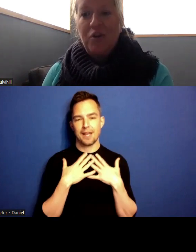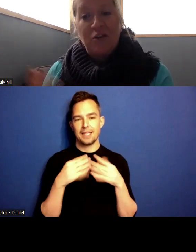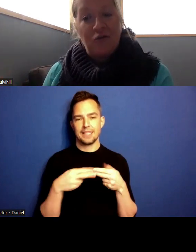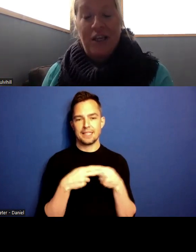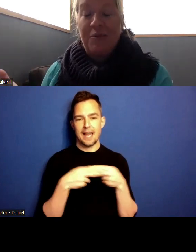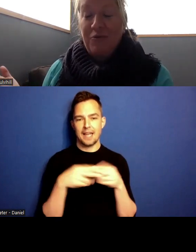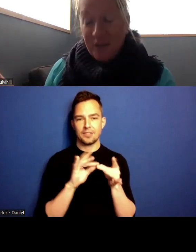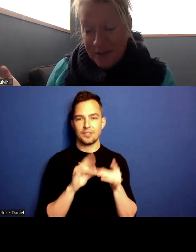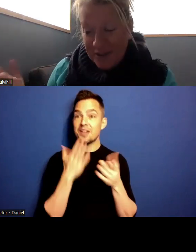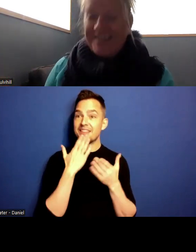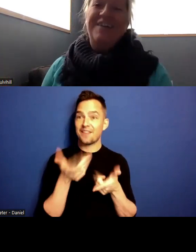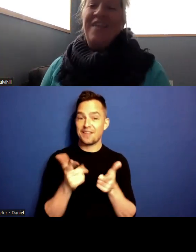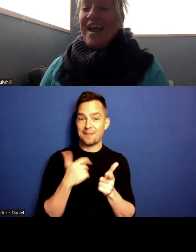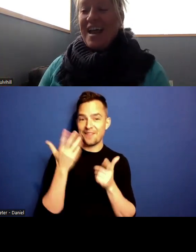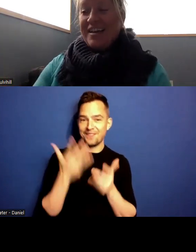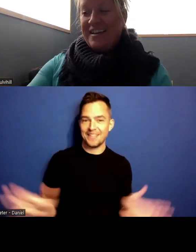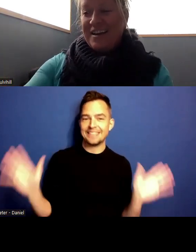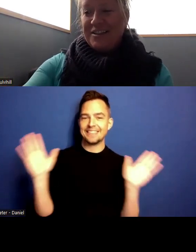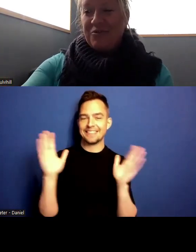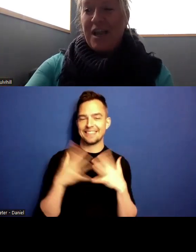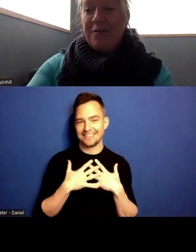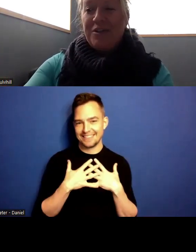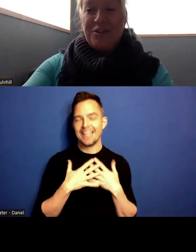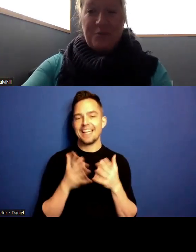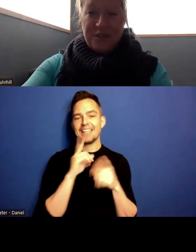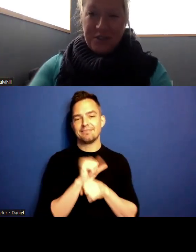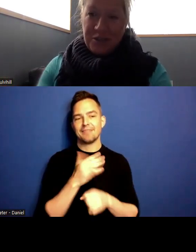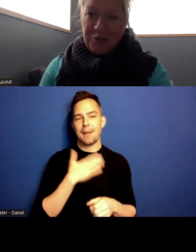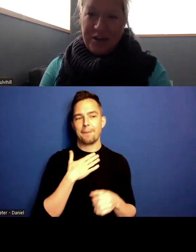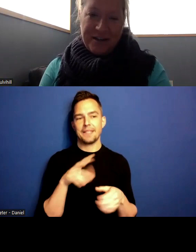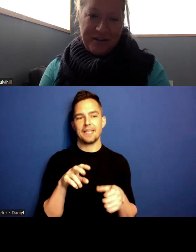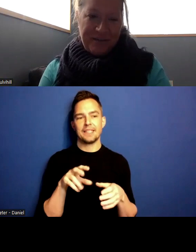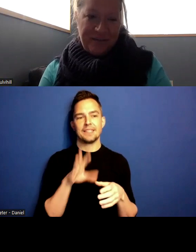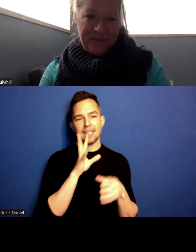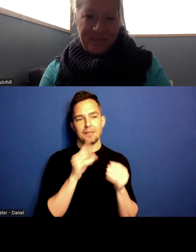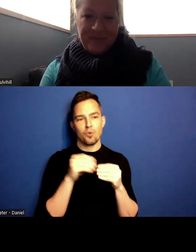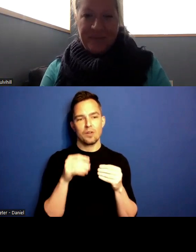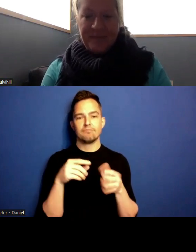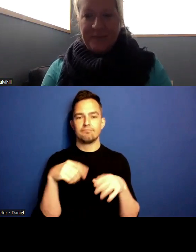So thank you for letting me finish and certainly happy to jump into the Q&A.